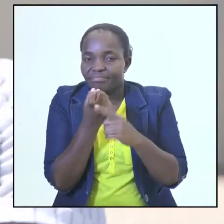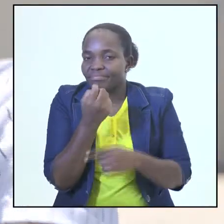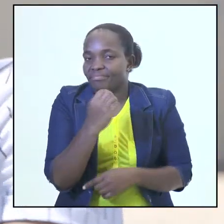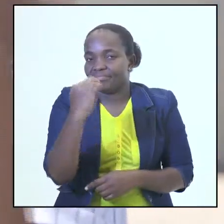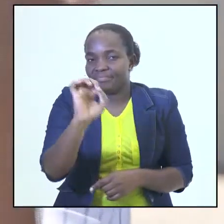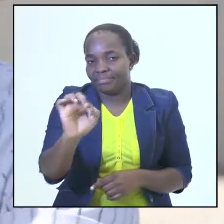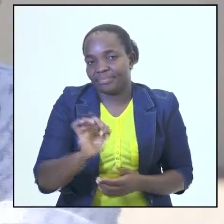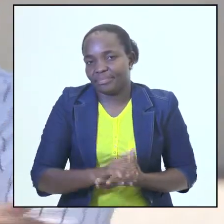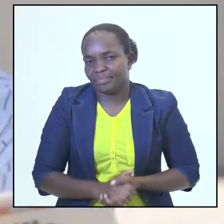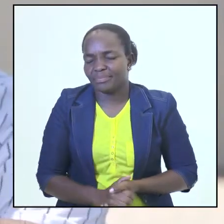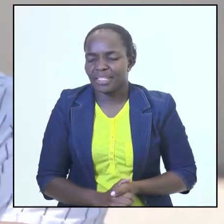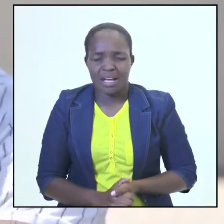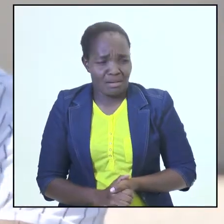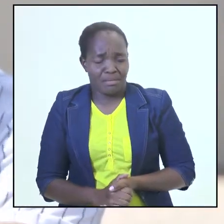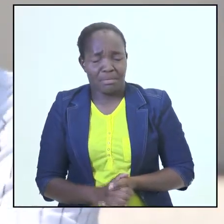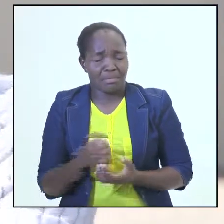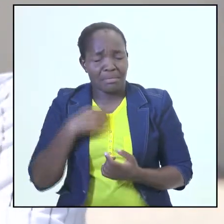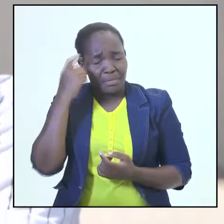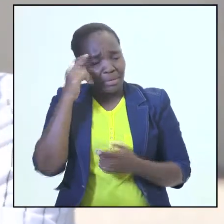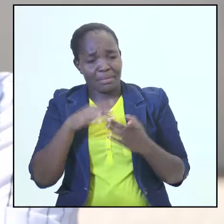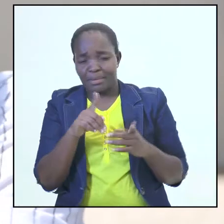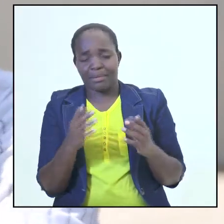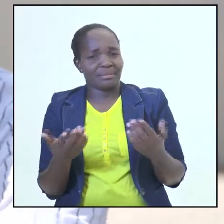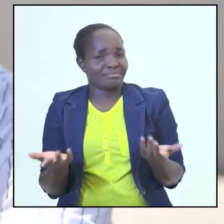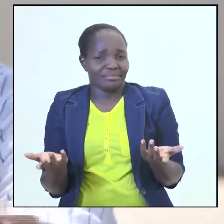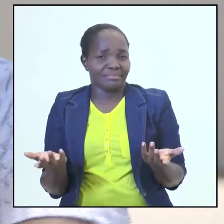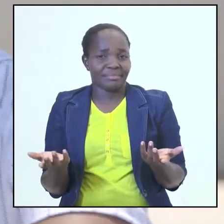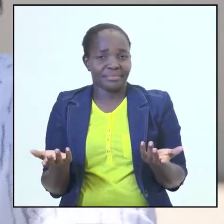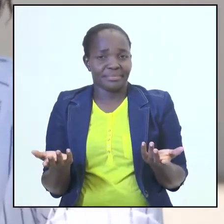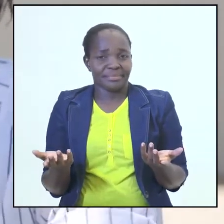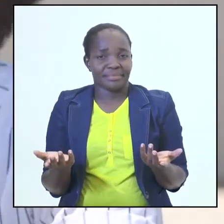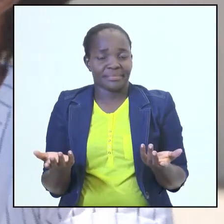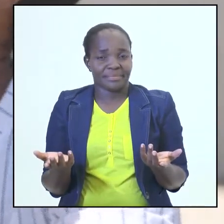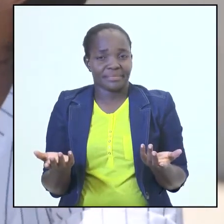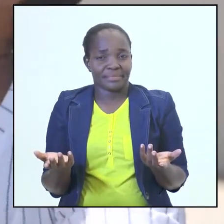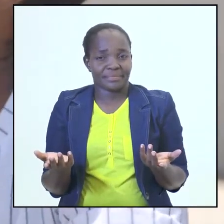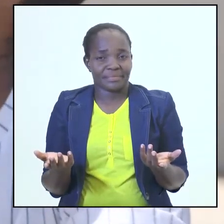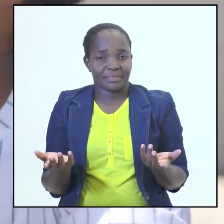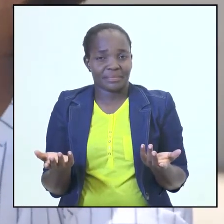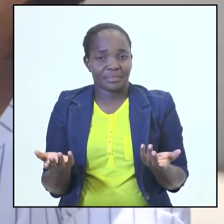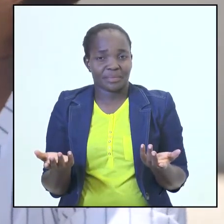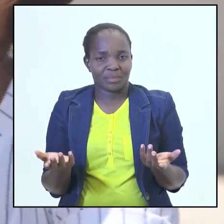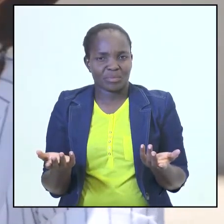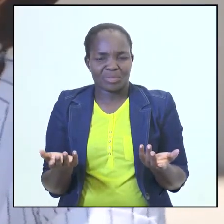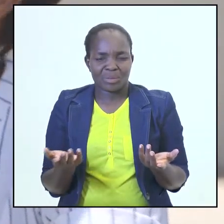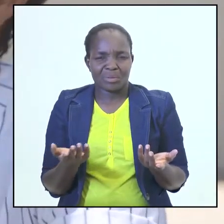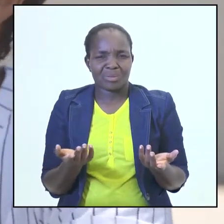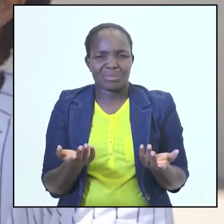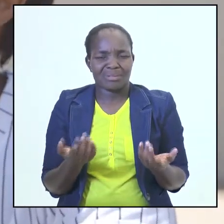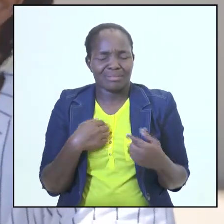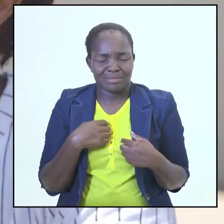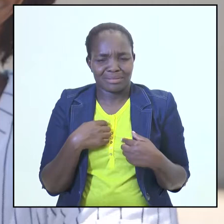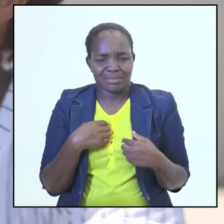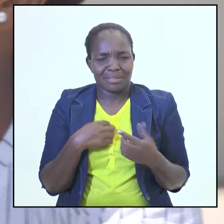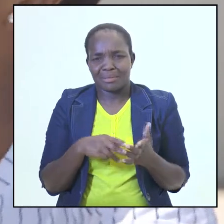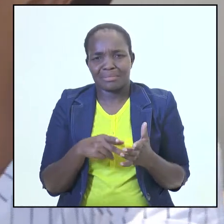even think about it. It upsets me tremendously. But won't it help to dehorn the rhino? I mean, I feel